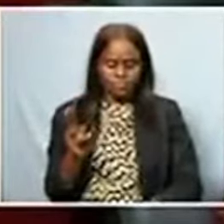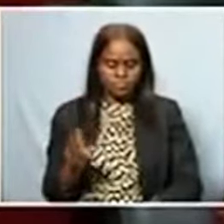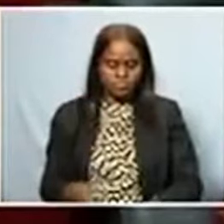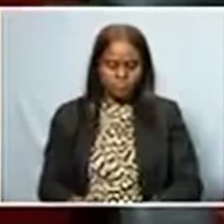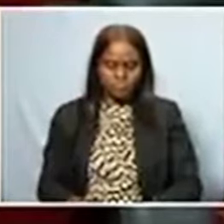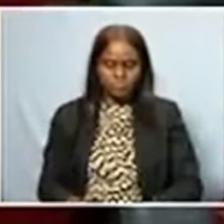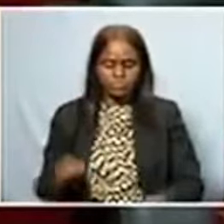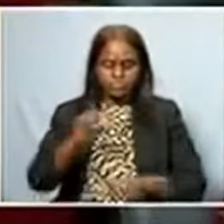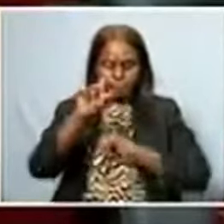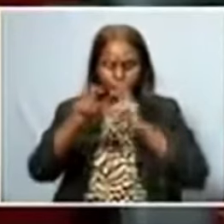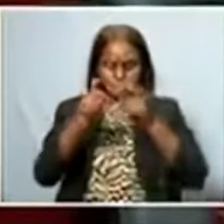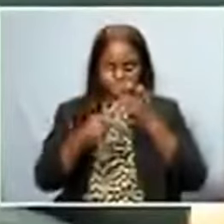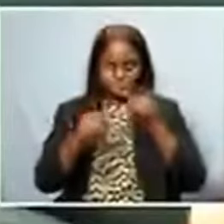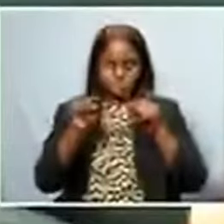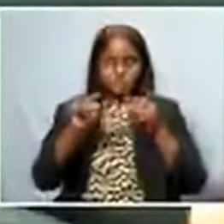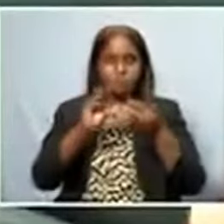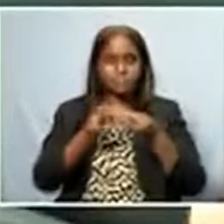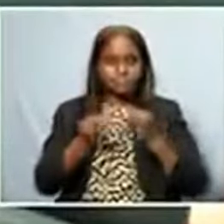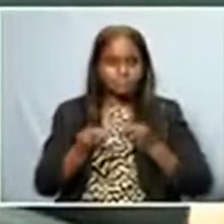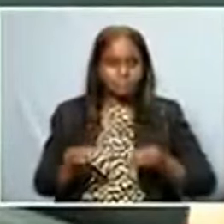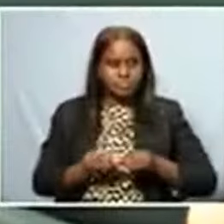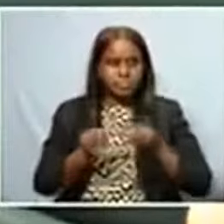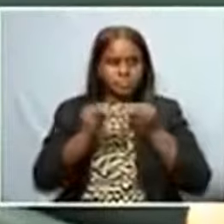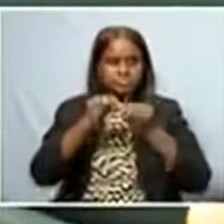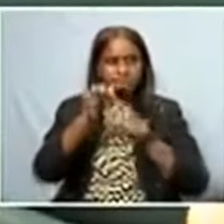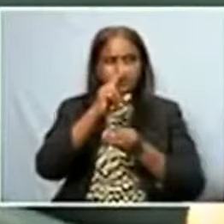The question is that head total